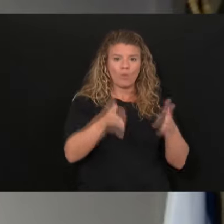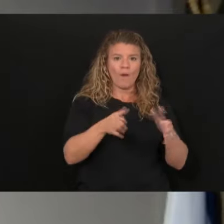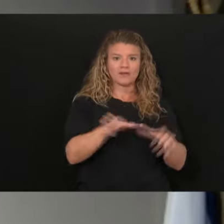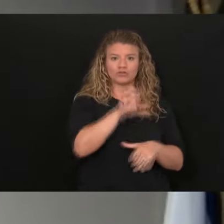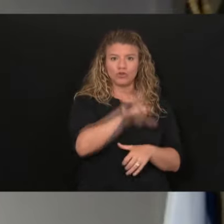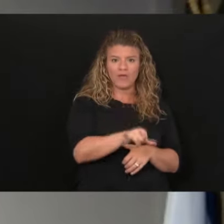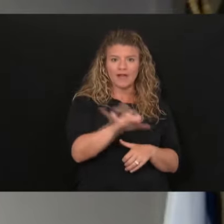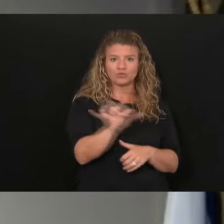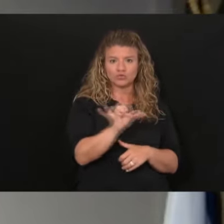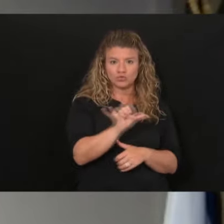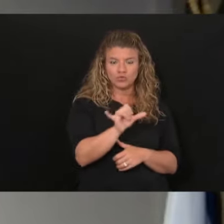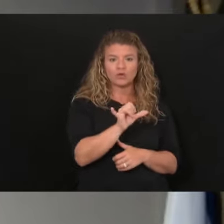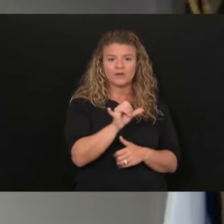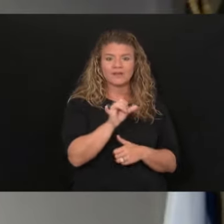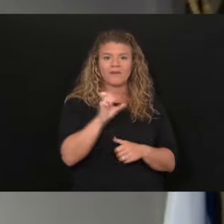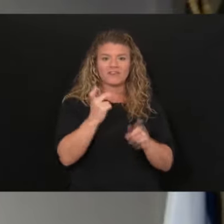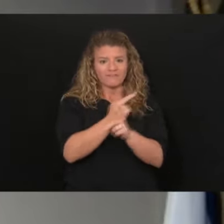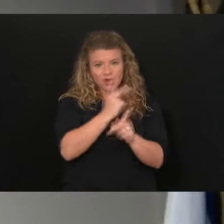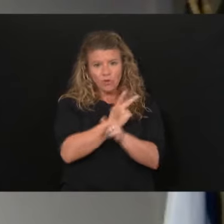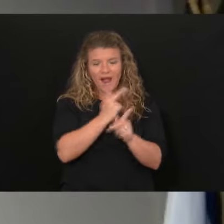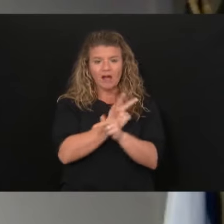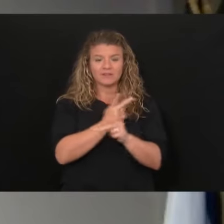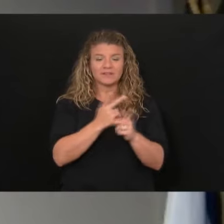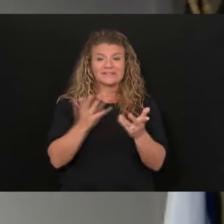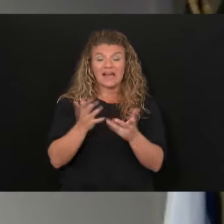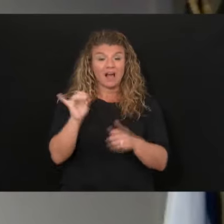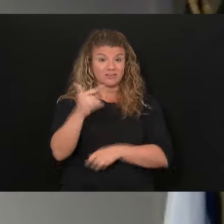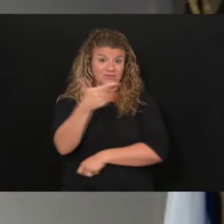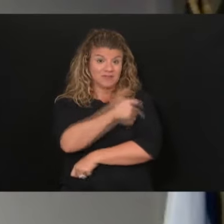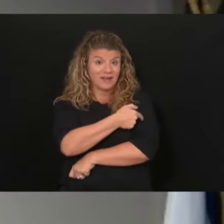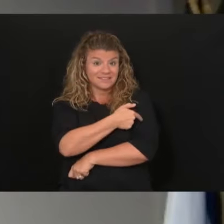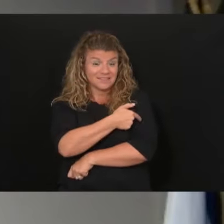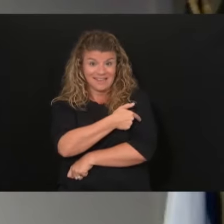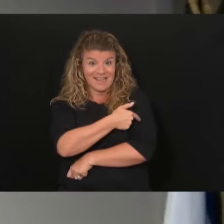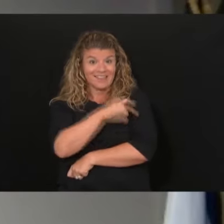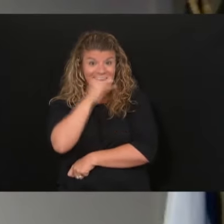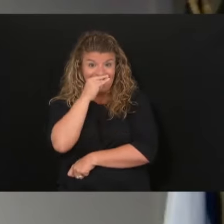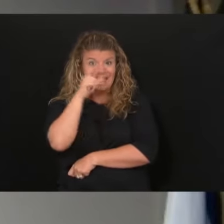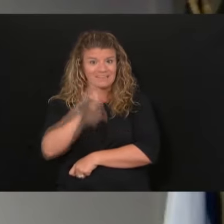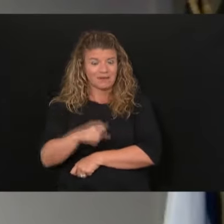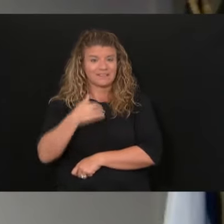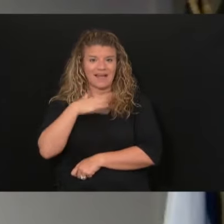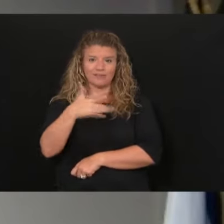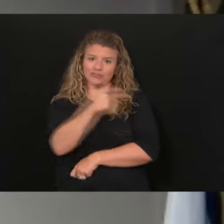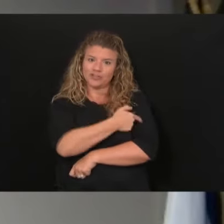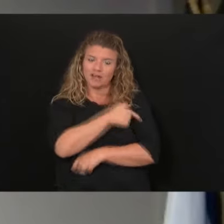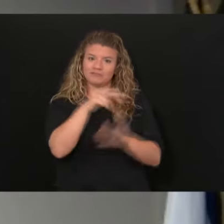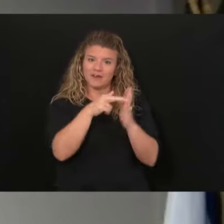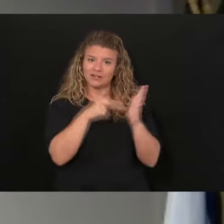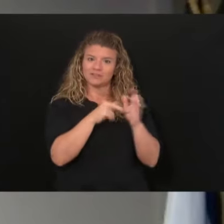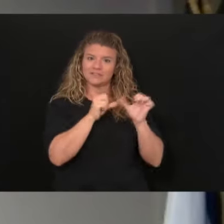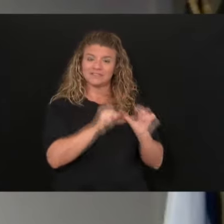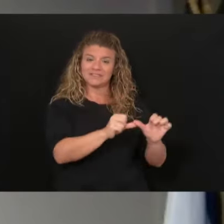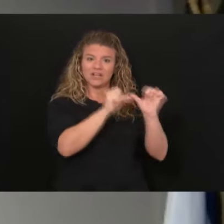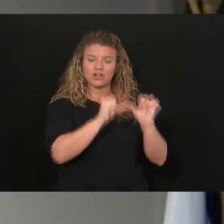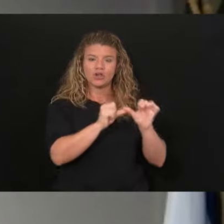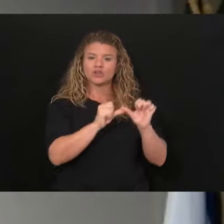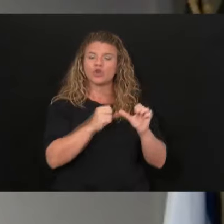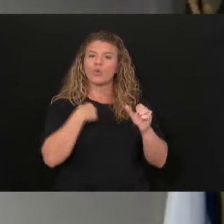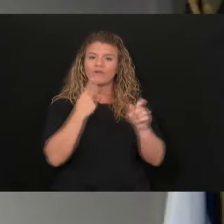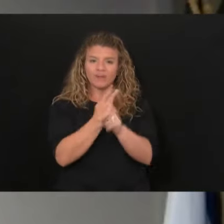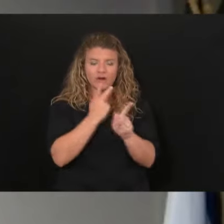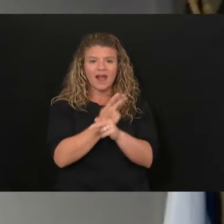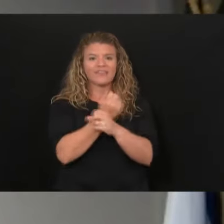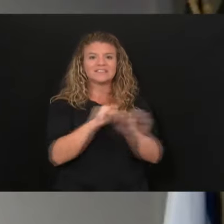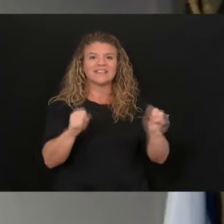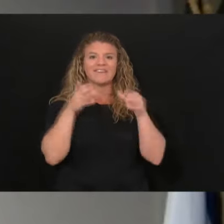strongly about and we keep speaking to is immunizations and making sure that our kids stay up to date on immunizations. So there are ways to do that safely. It's really critical. The